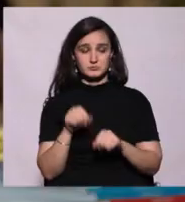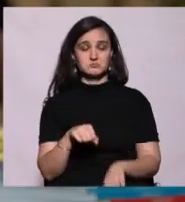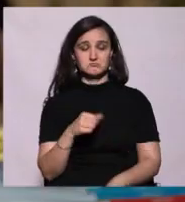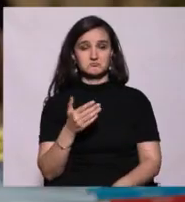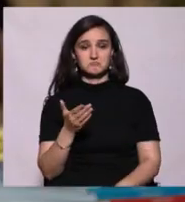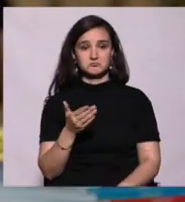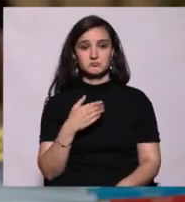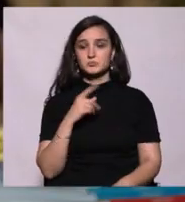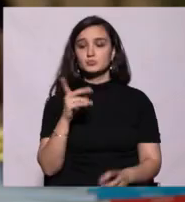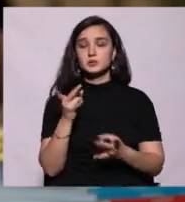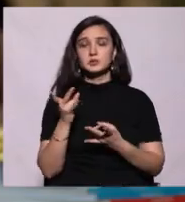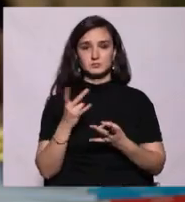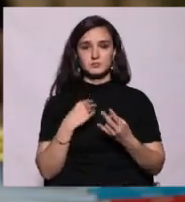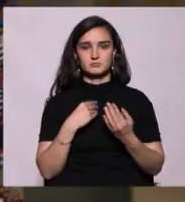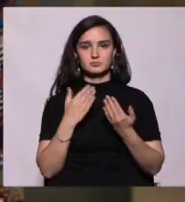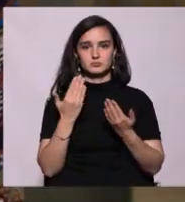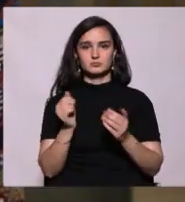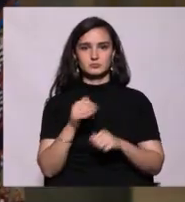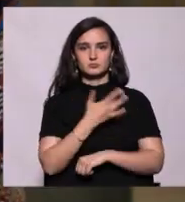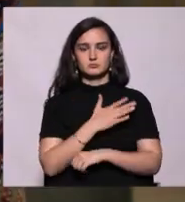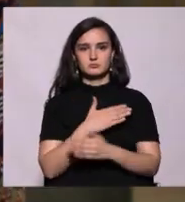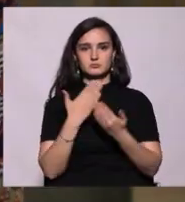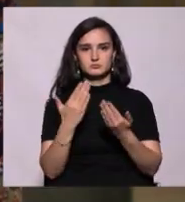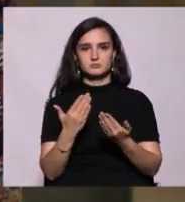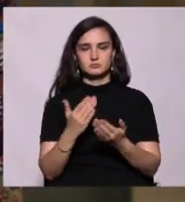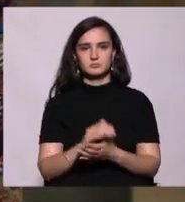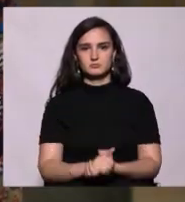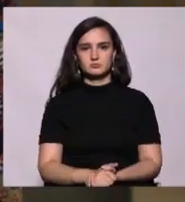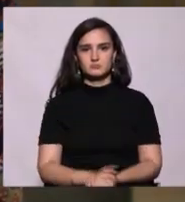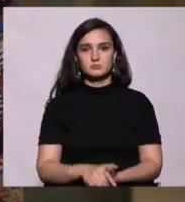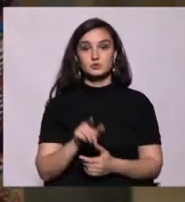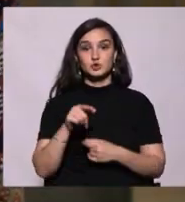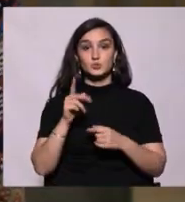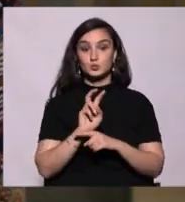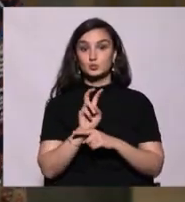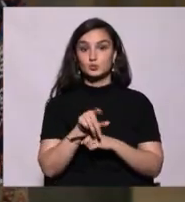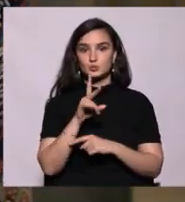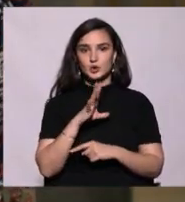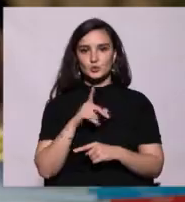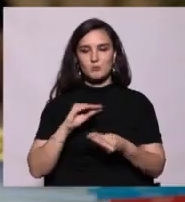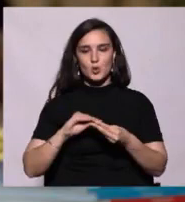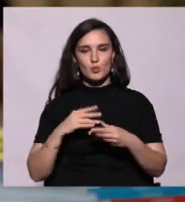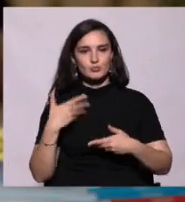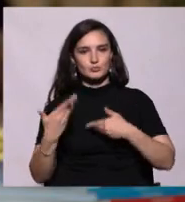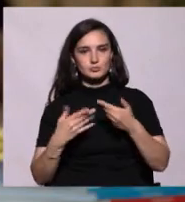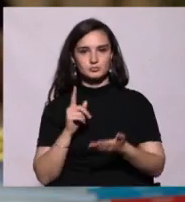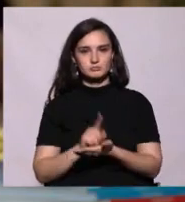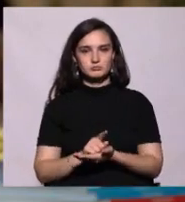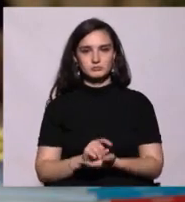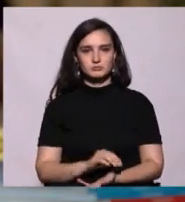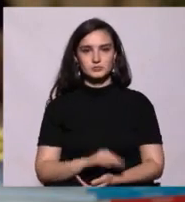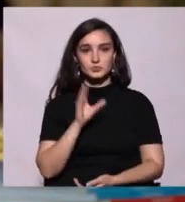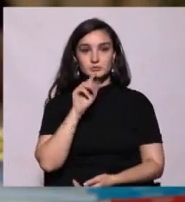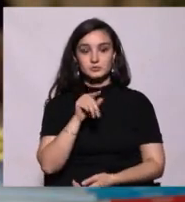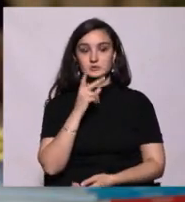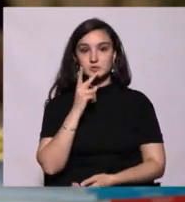to get you what you need. Notice, when you greet customer, you need to be friendly. Always greet your